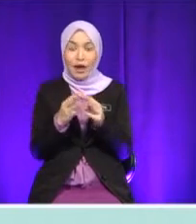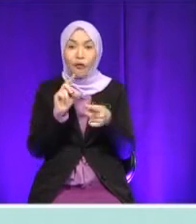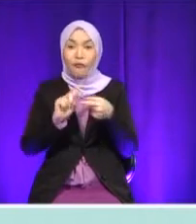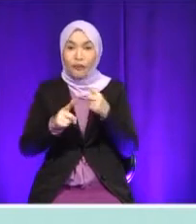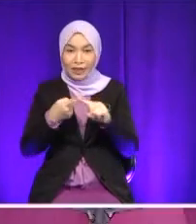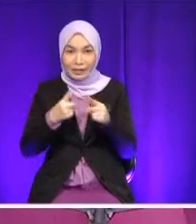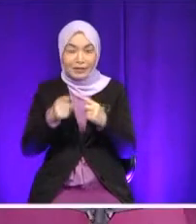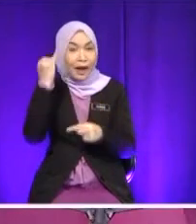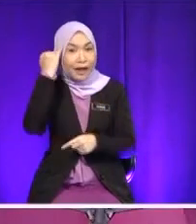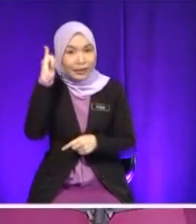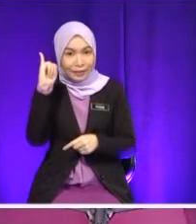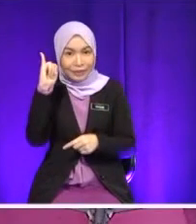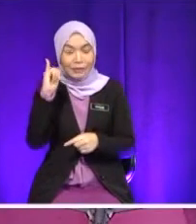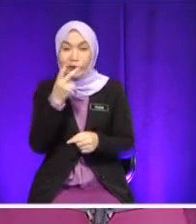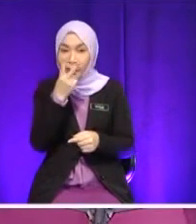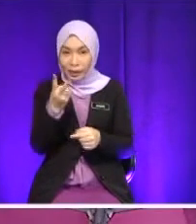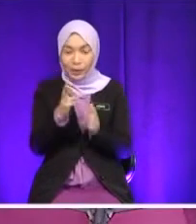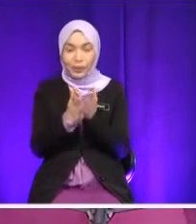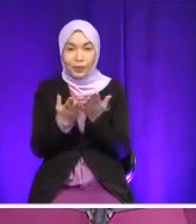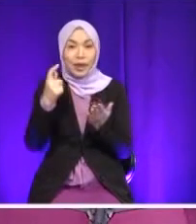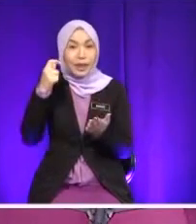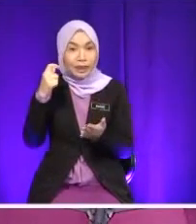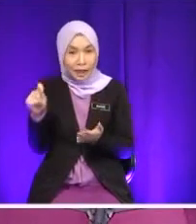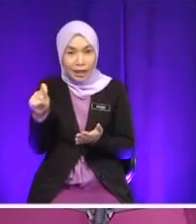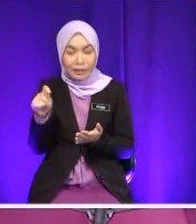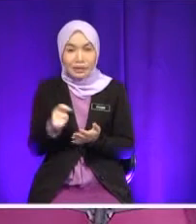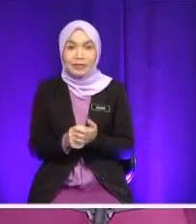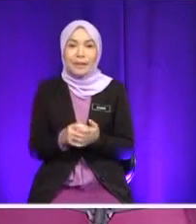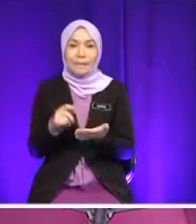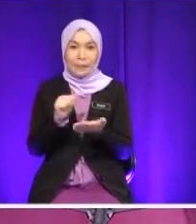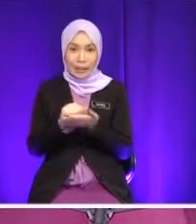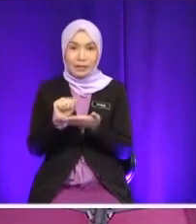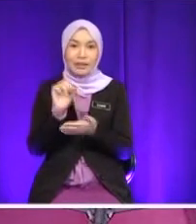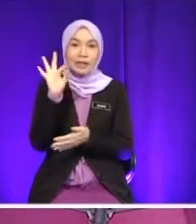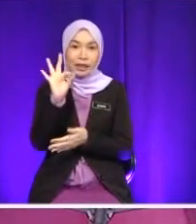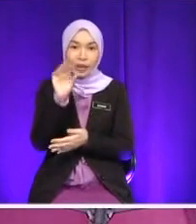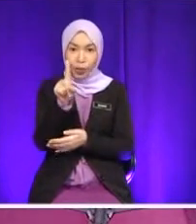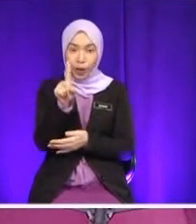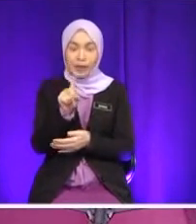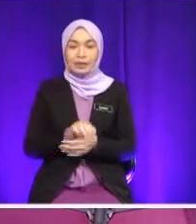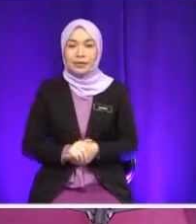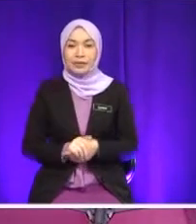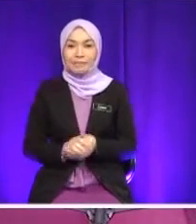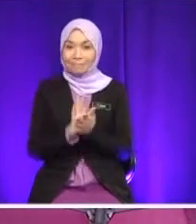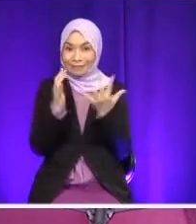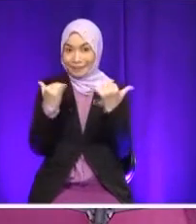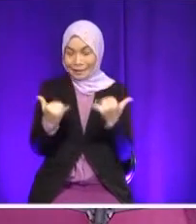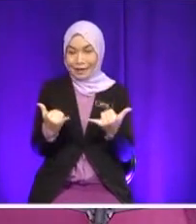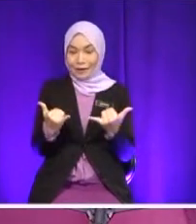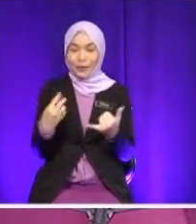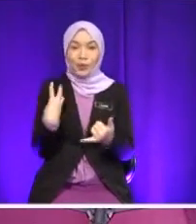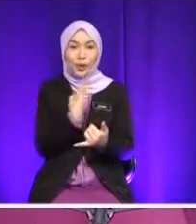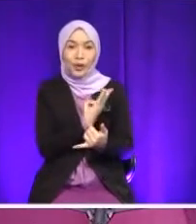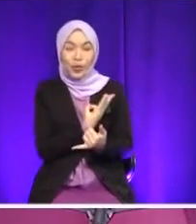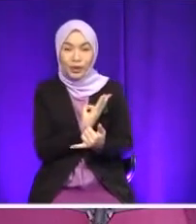you can refer to the textbook, which is on page 91. Okay, so now we are going to have a